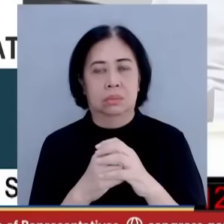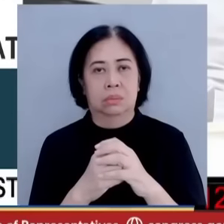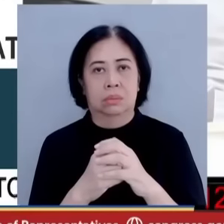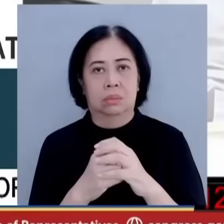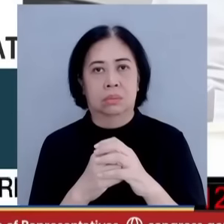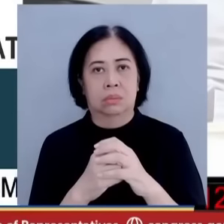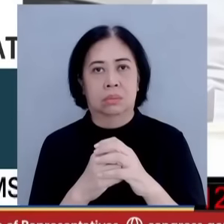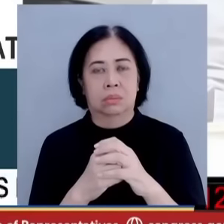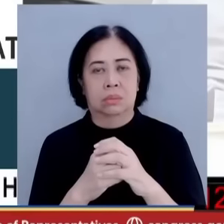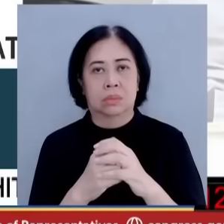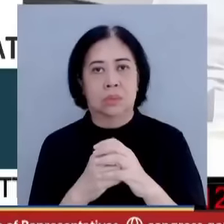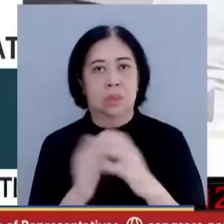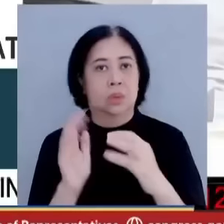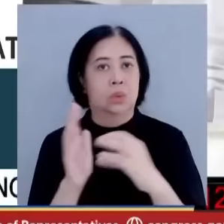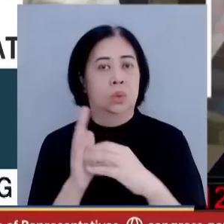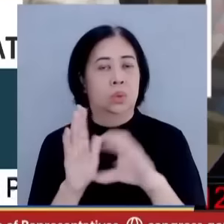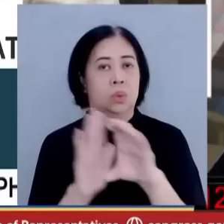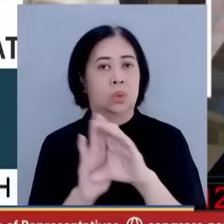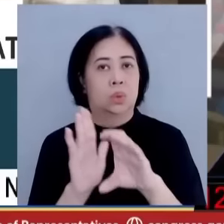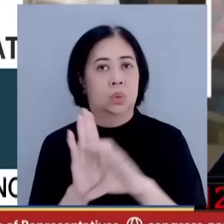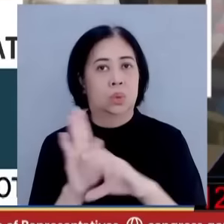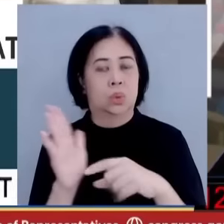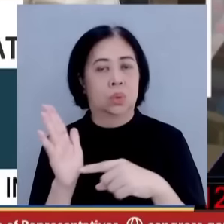the provisions in the Constitution